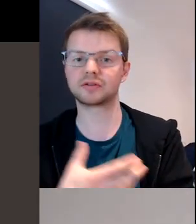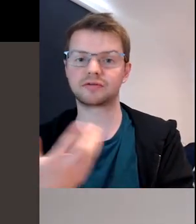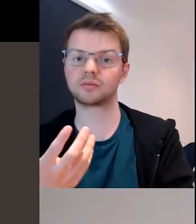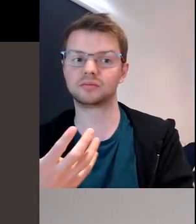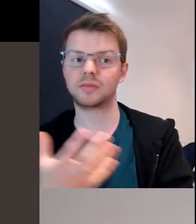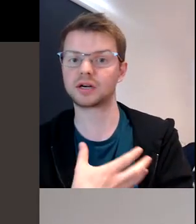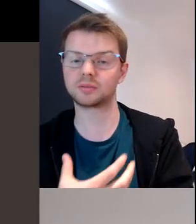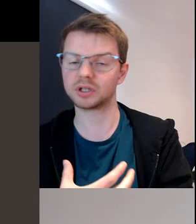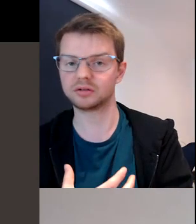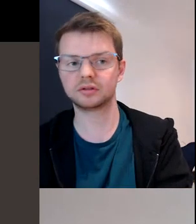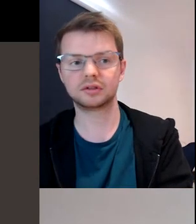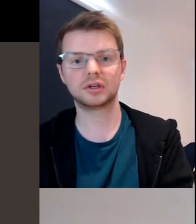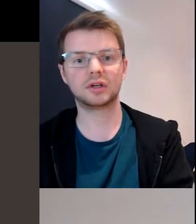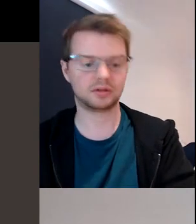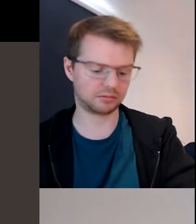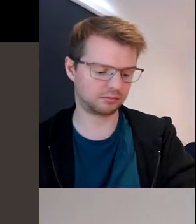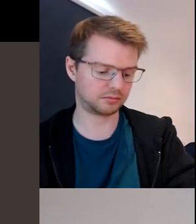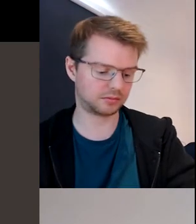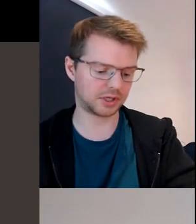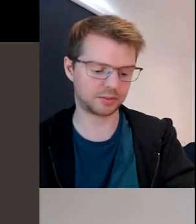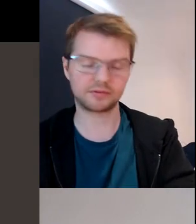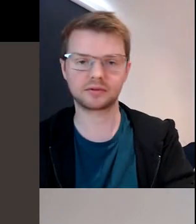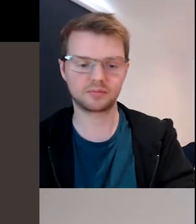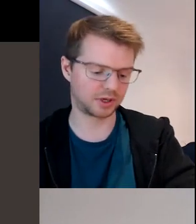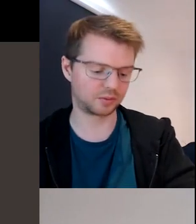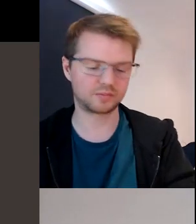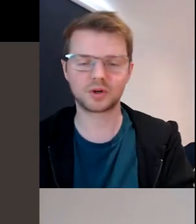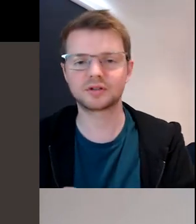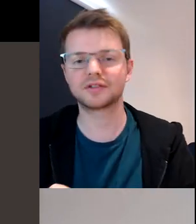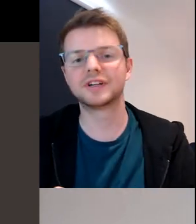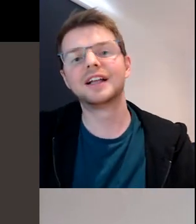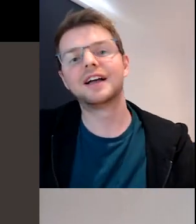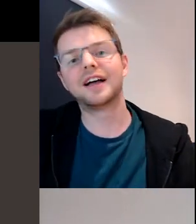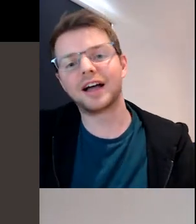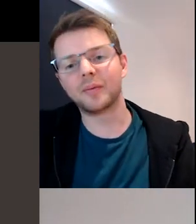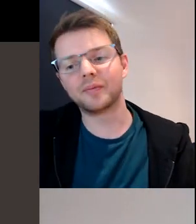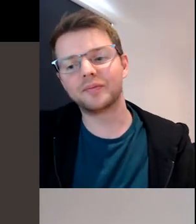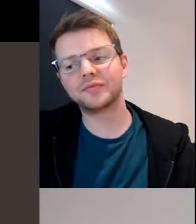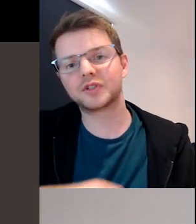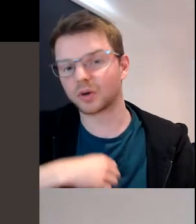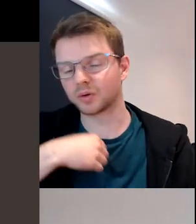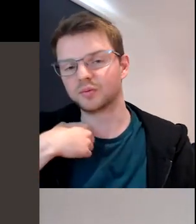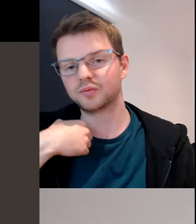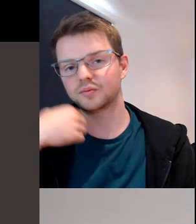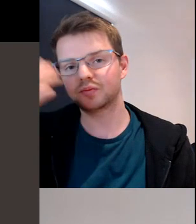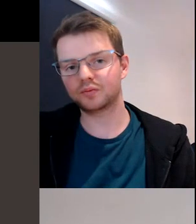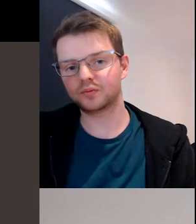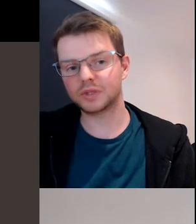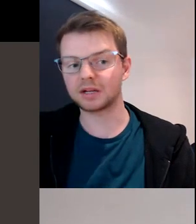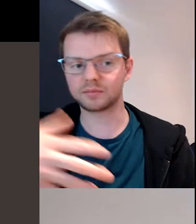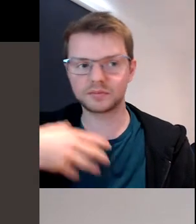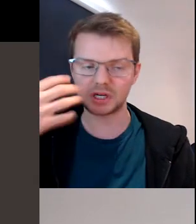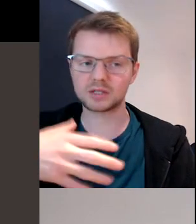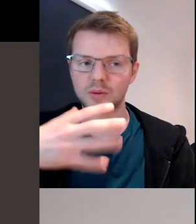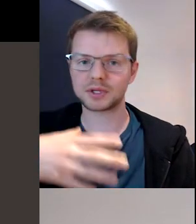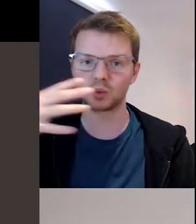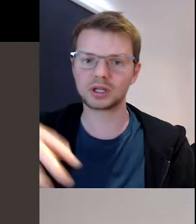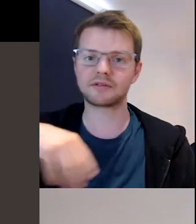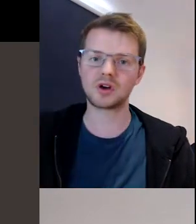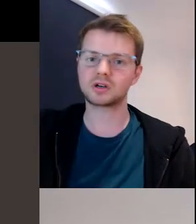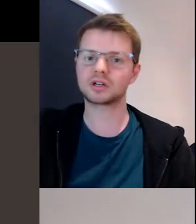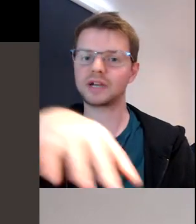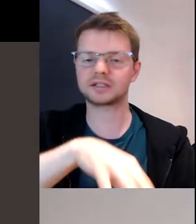their information from NRW. That's my fault. My watch went off. So yeah, so changing